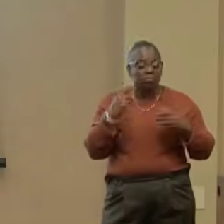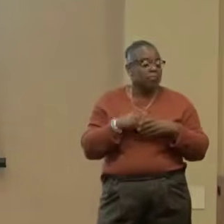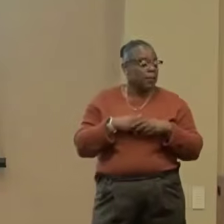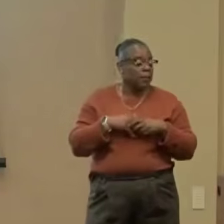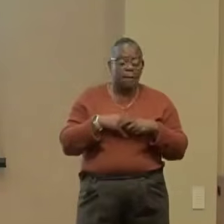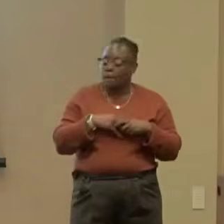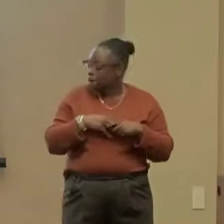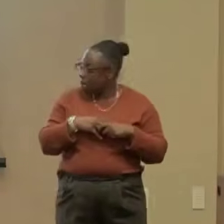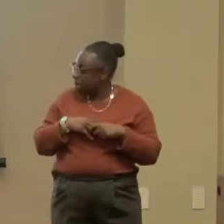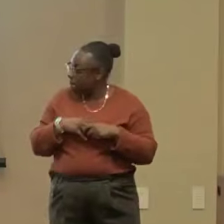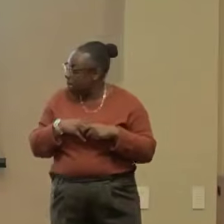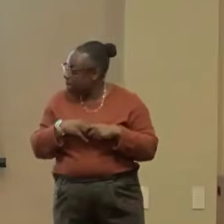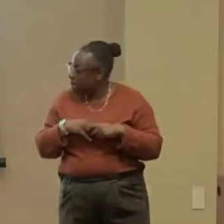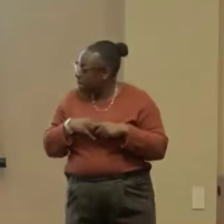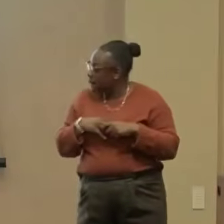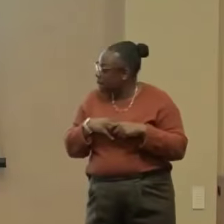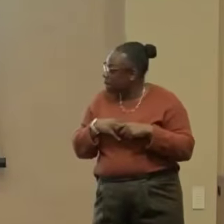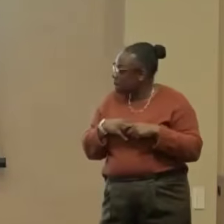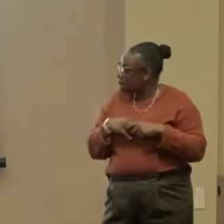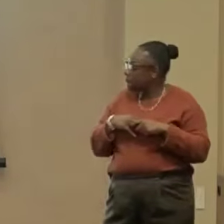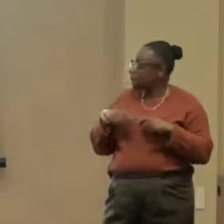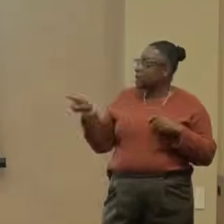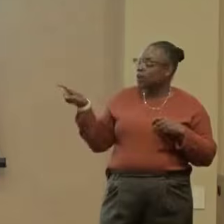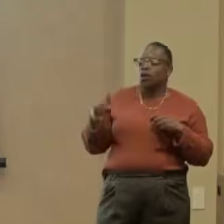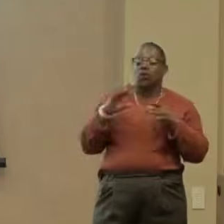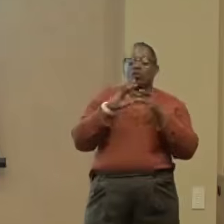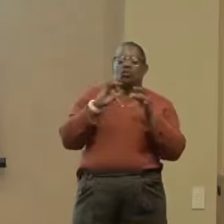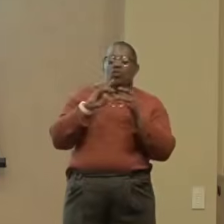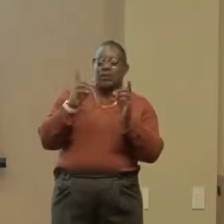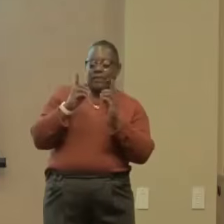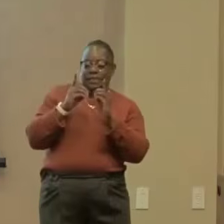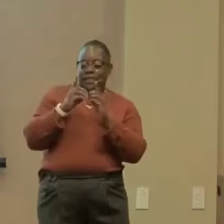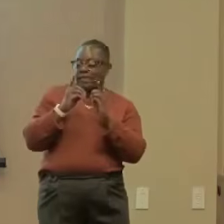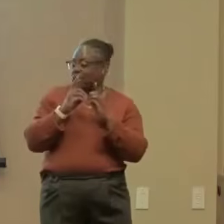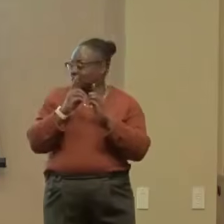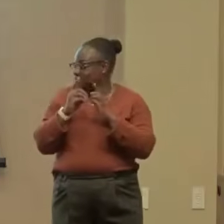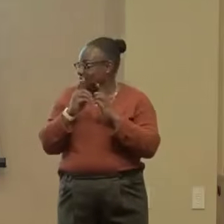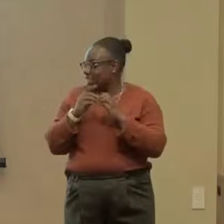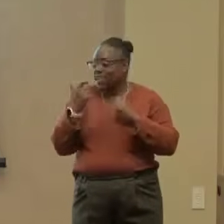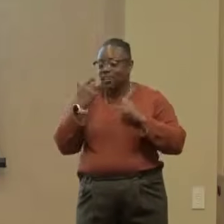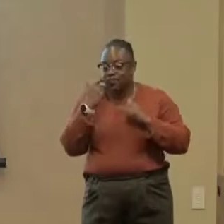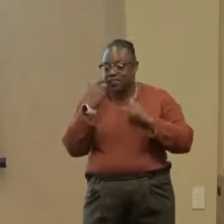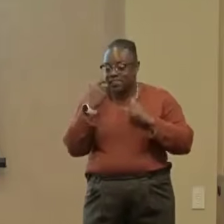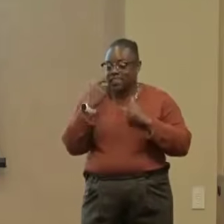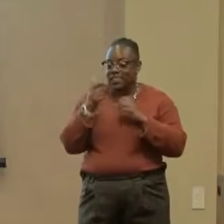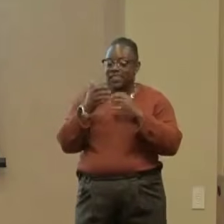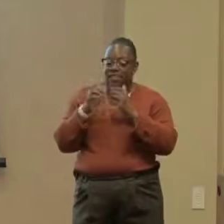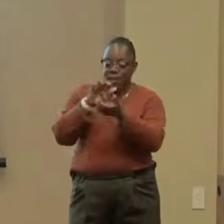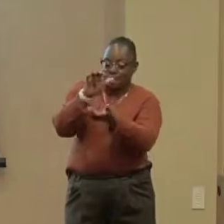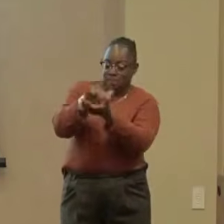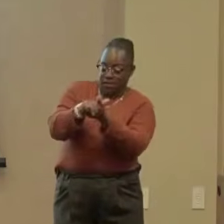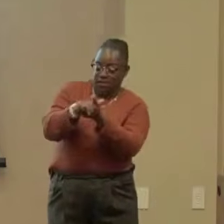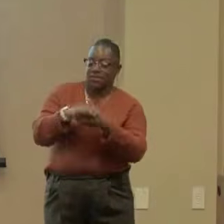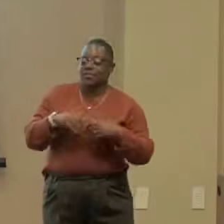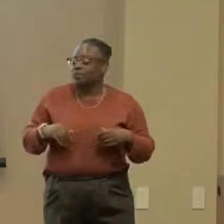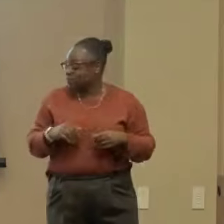I did want to make a comment about a question about dating. I just recently got married, but I did